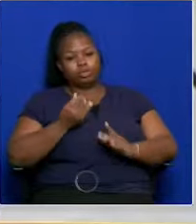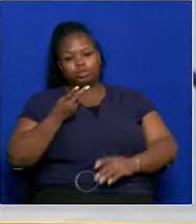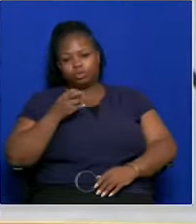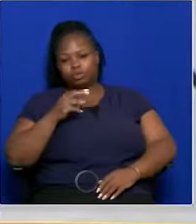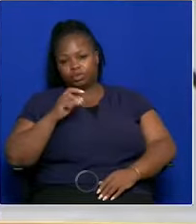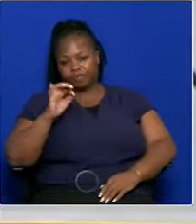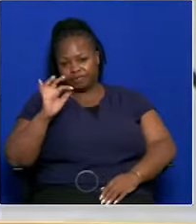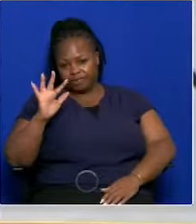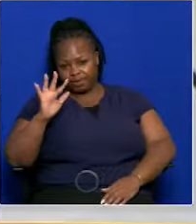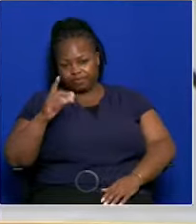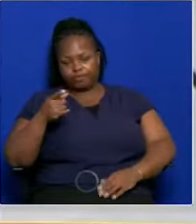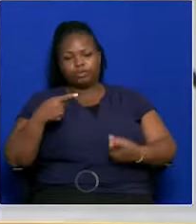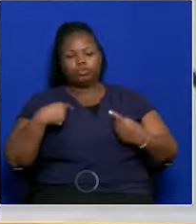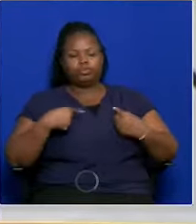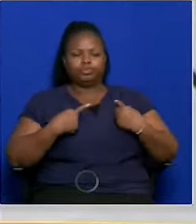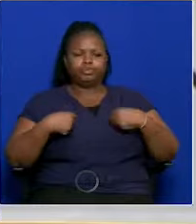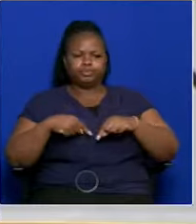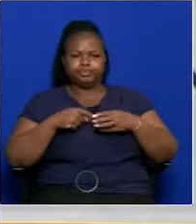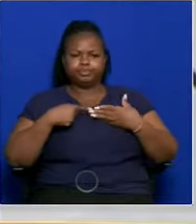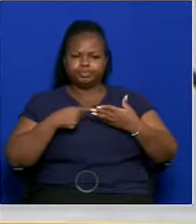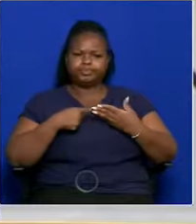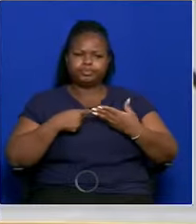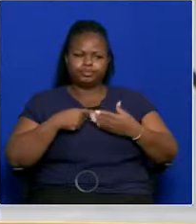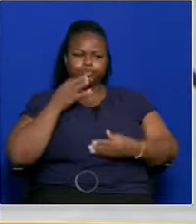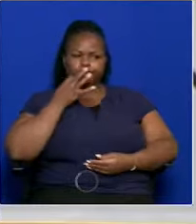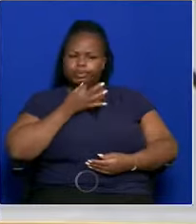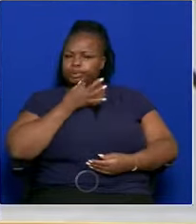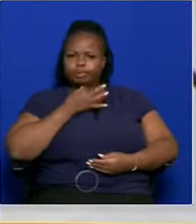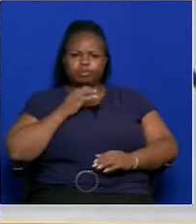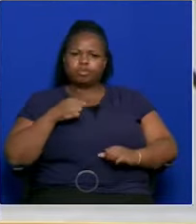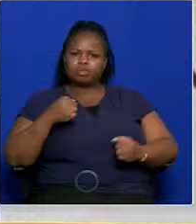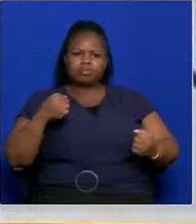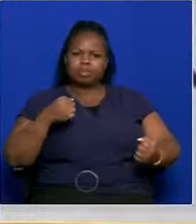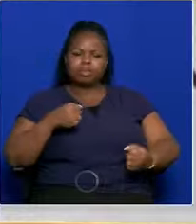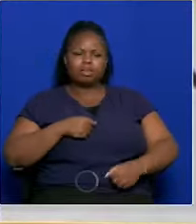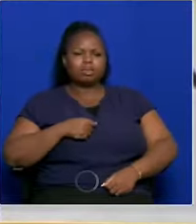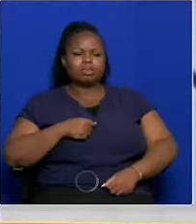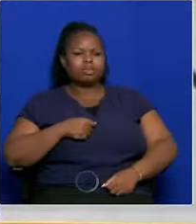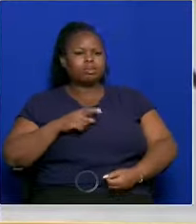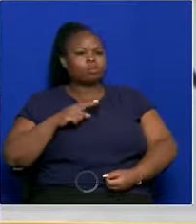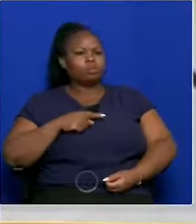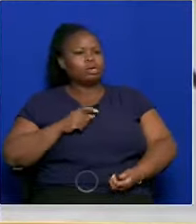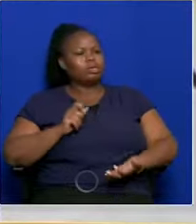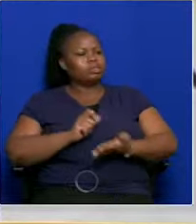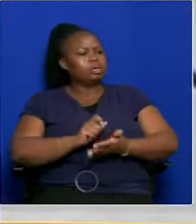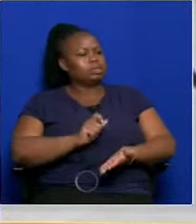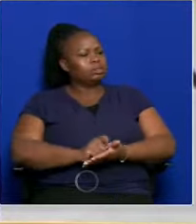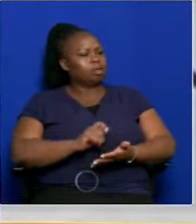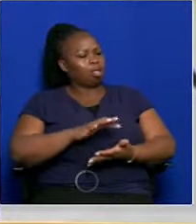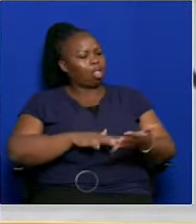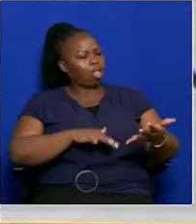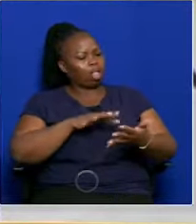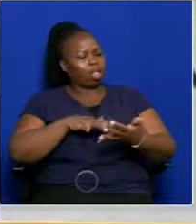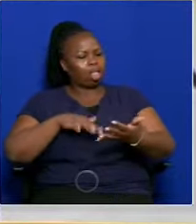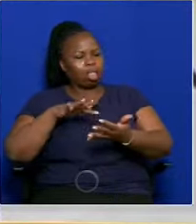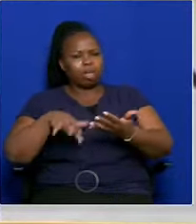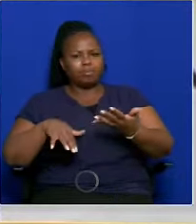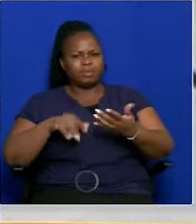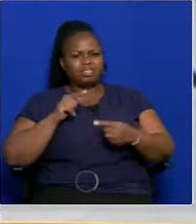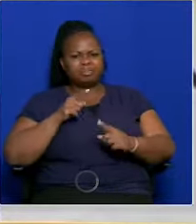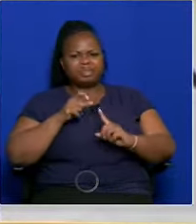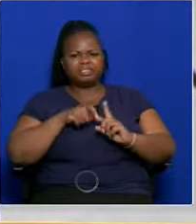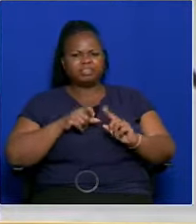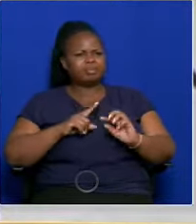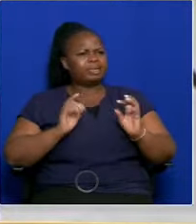it can be that there is a lot of writing about this person without anything happening. So we need to be